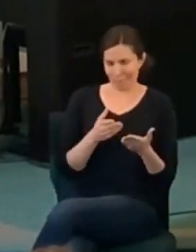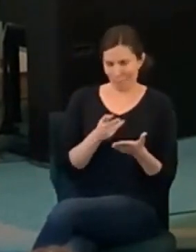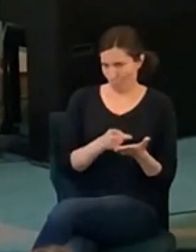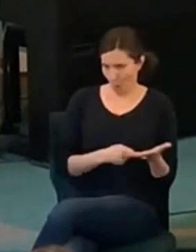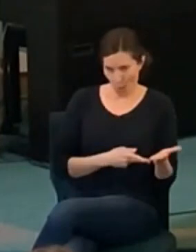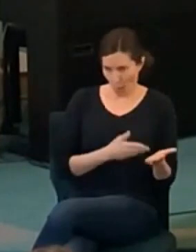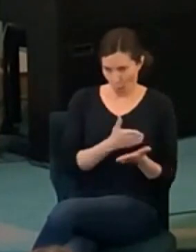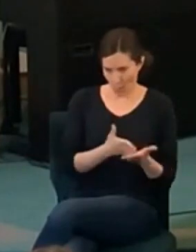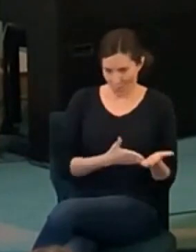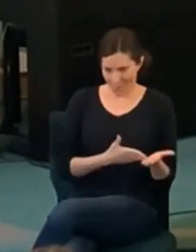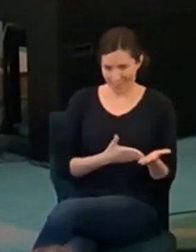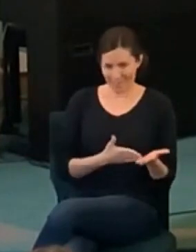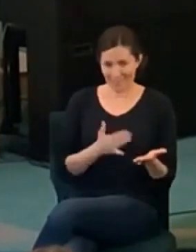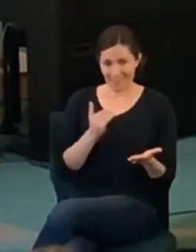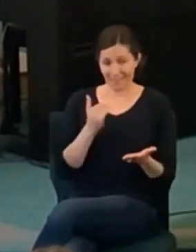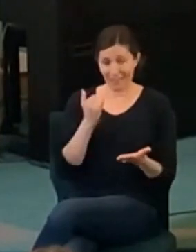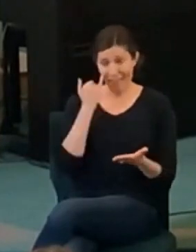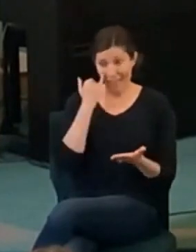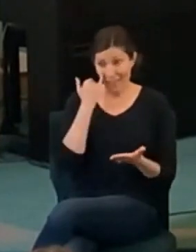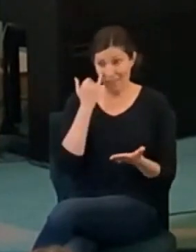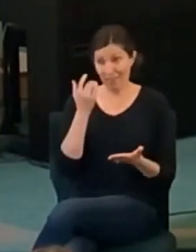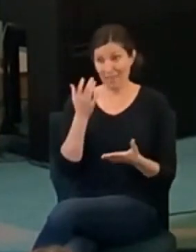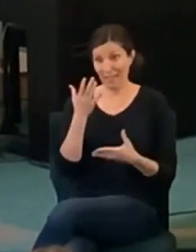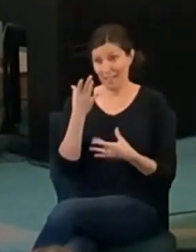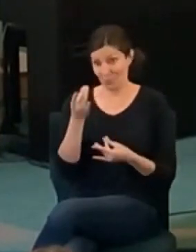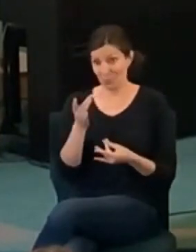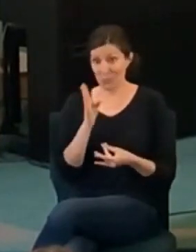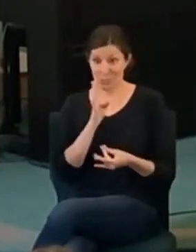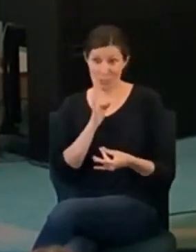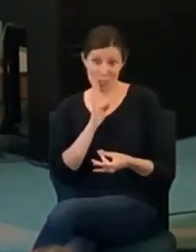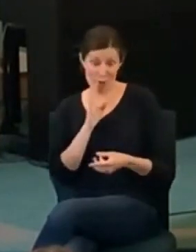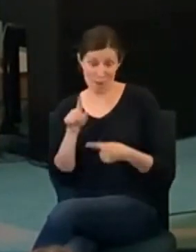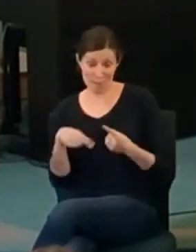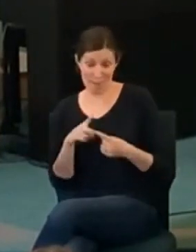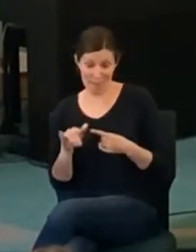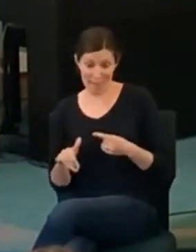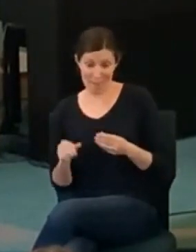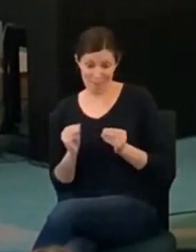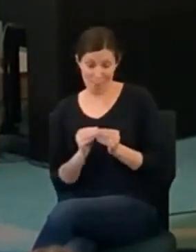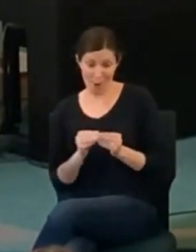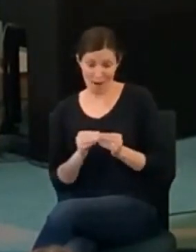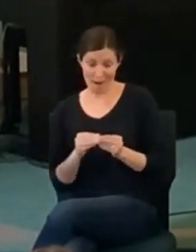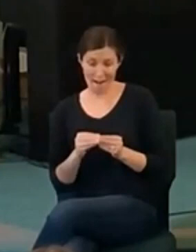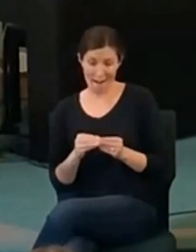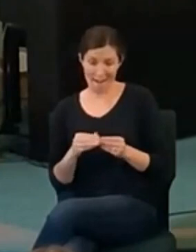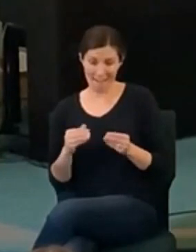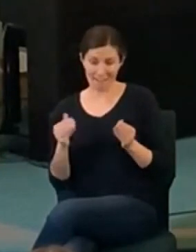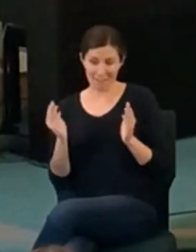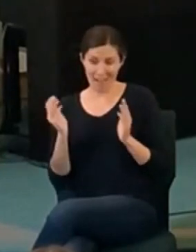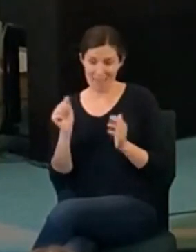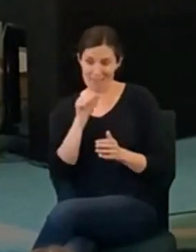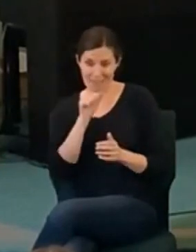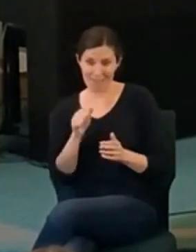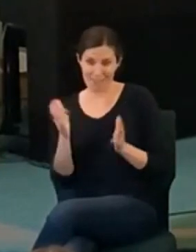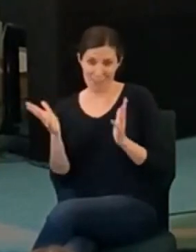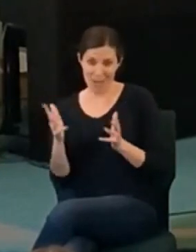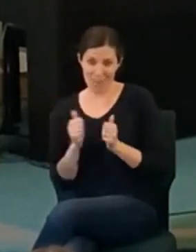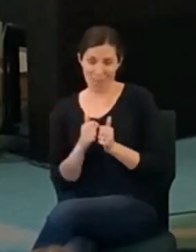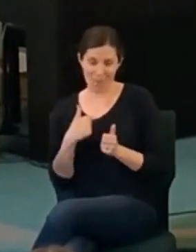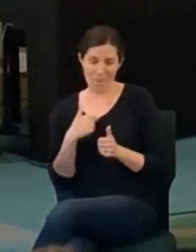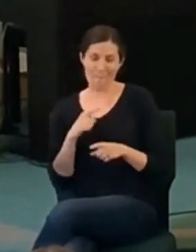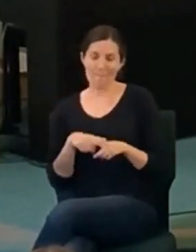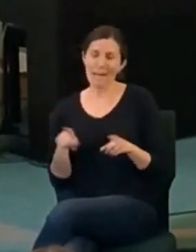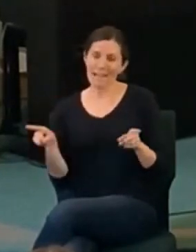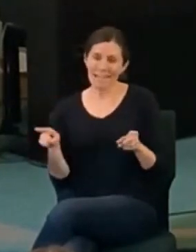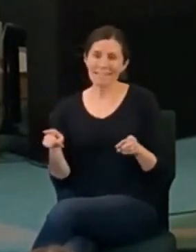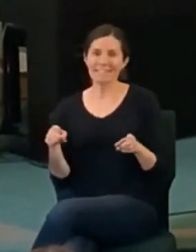have of John's gospel, and some of them have some slight differences. Some of them put this story a little bit later in the book, things like